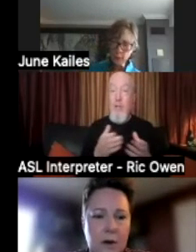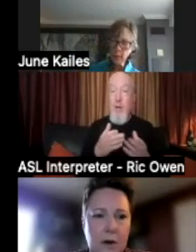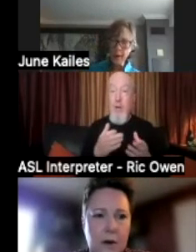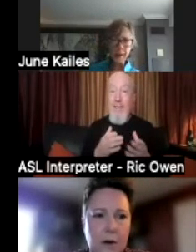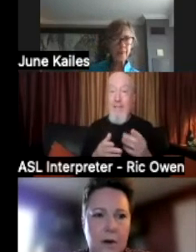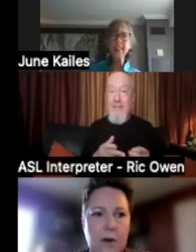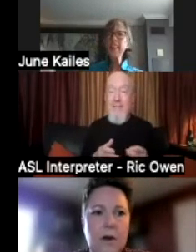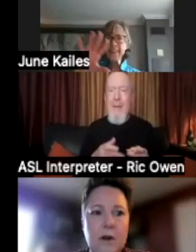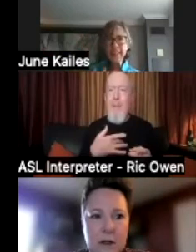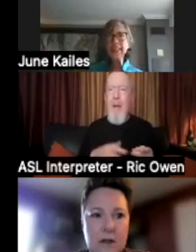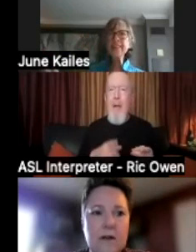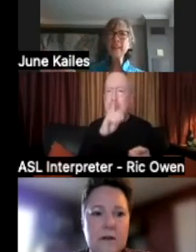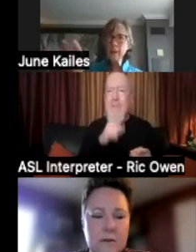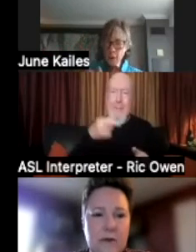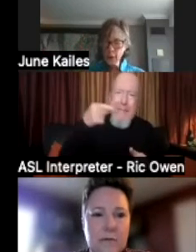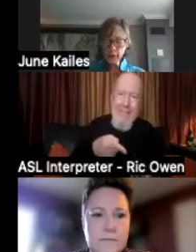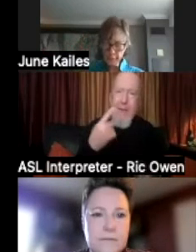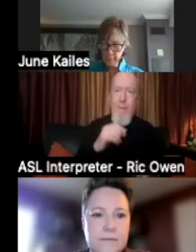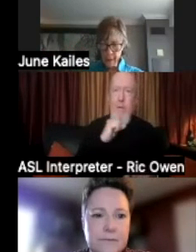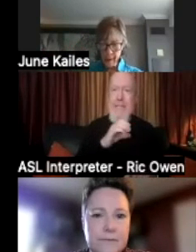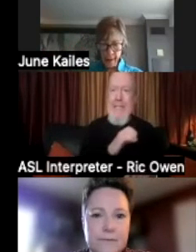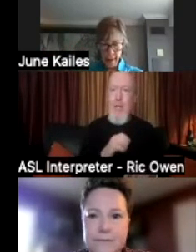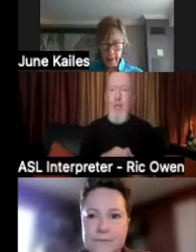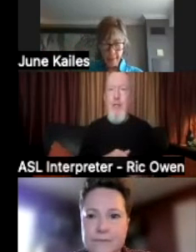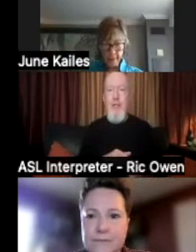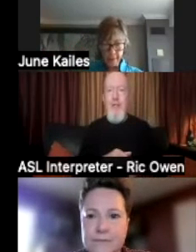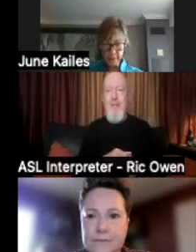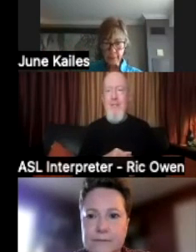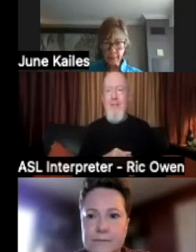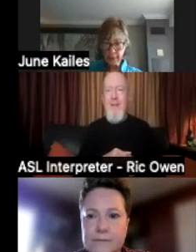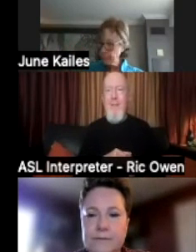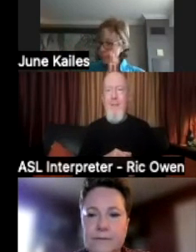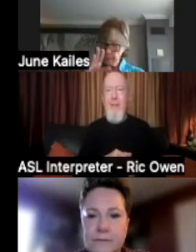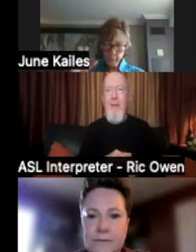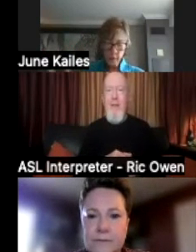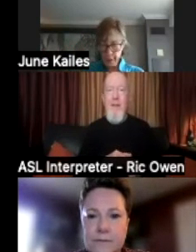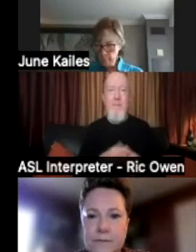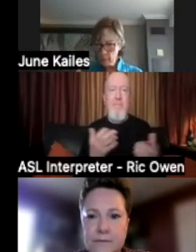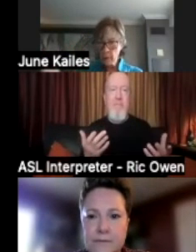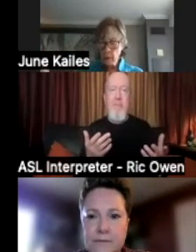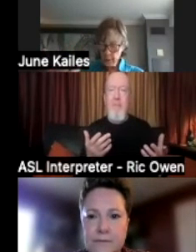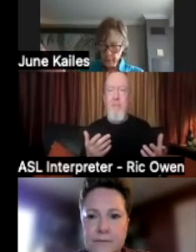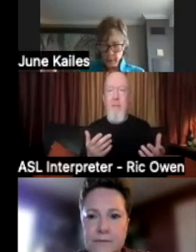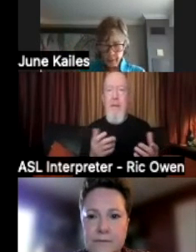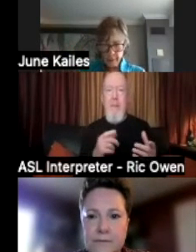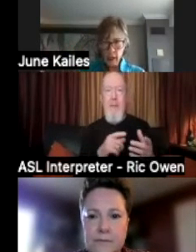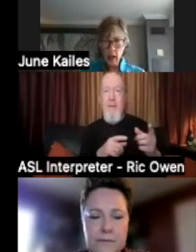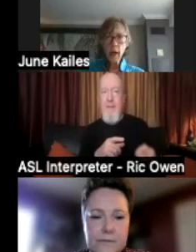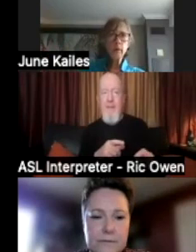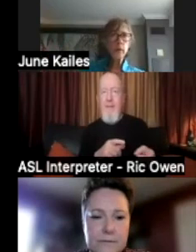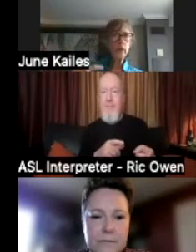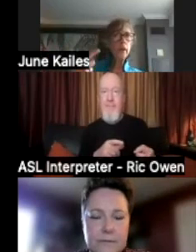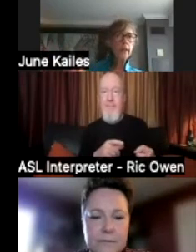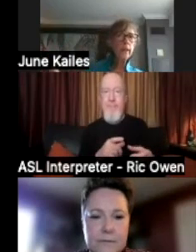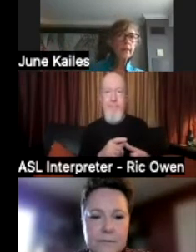go somewhere else. Seniors are inclusive in everything that, for example, the